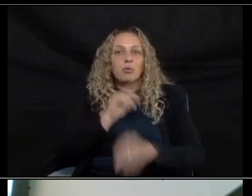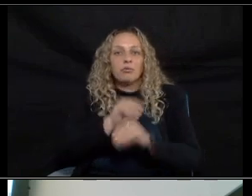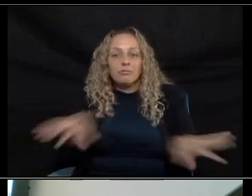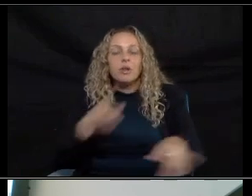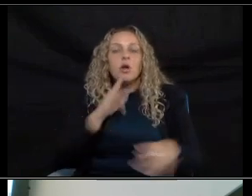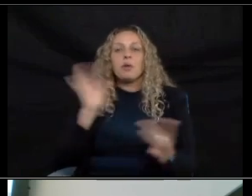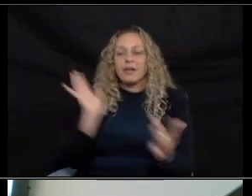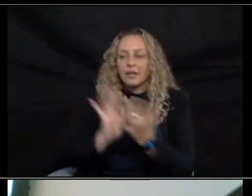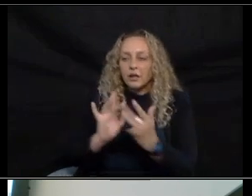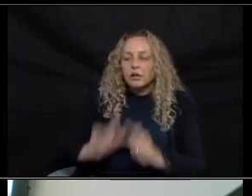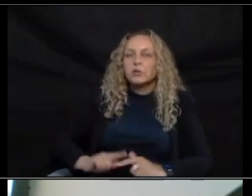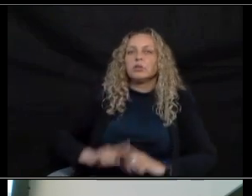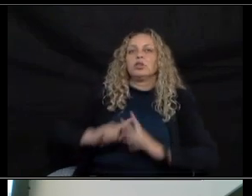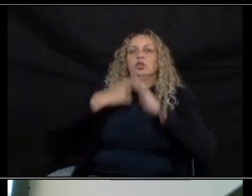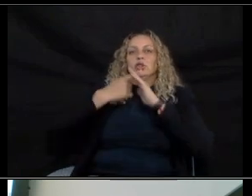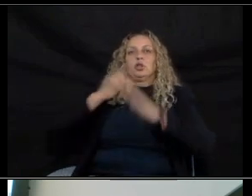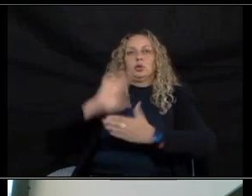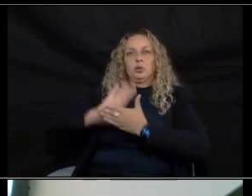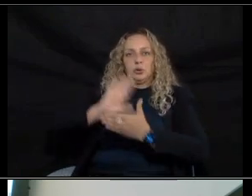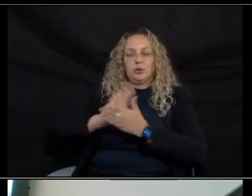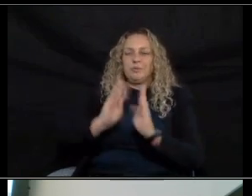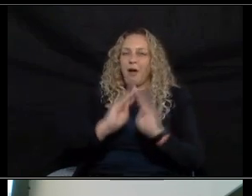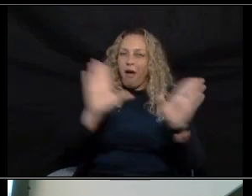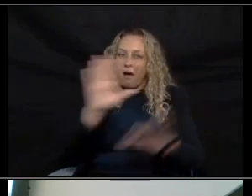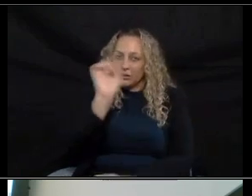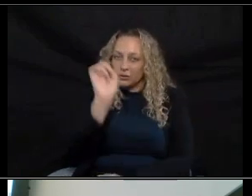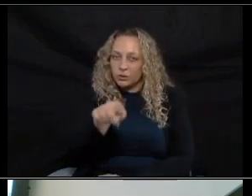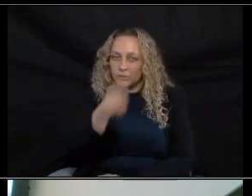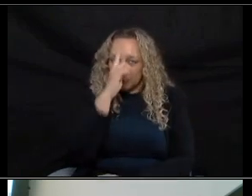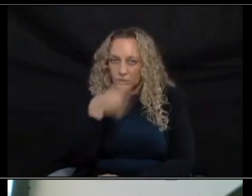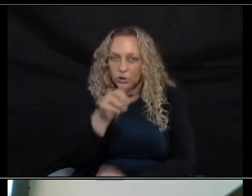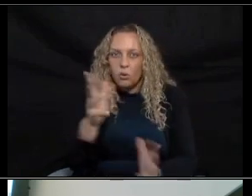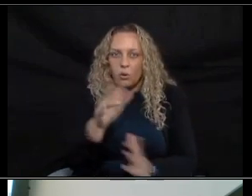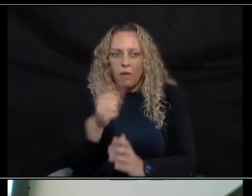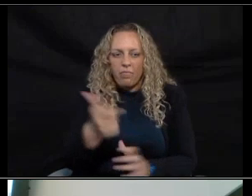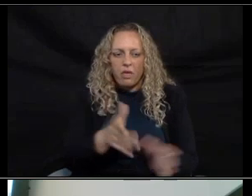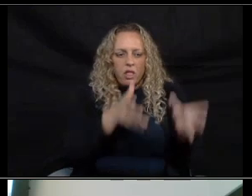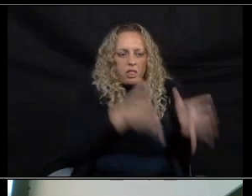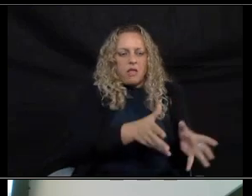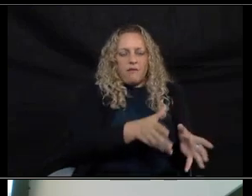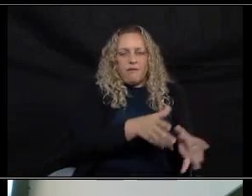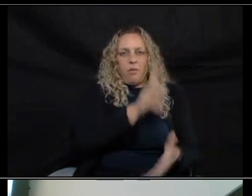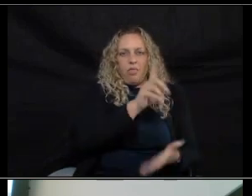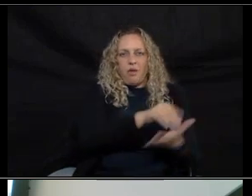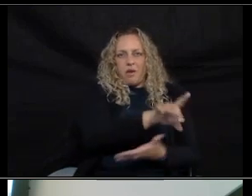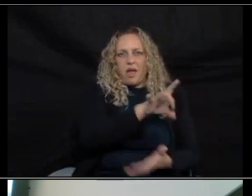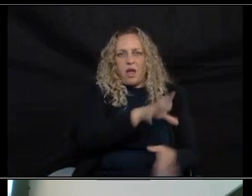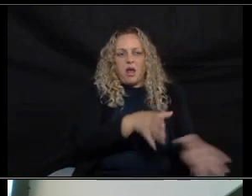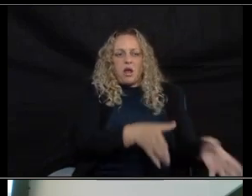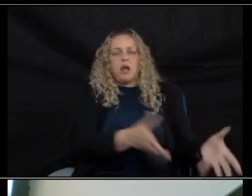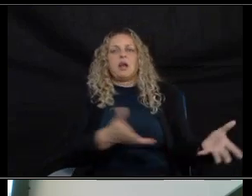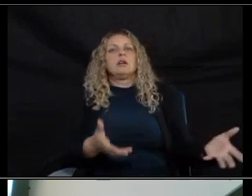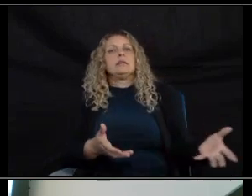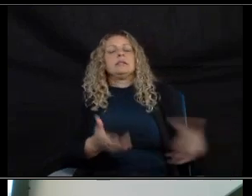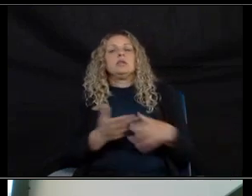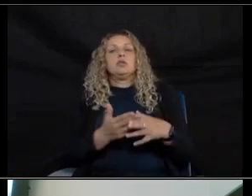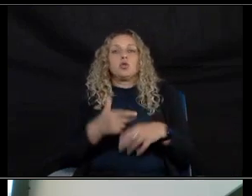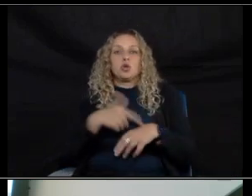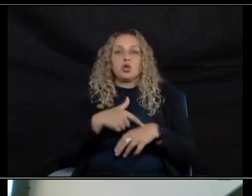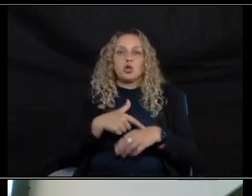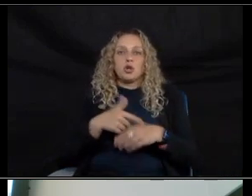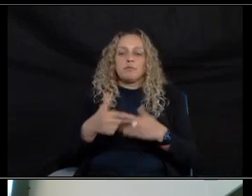so they can begin their studies. The obvious question is, well, what about the other 1,800 students? On the short term, they are